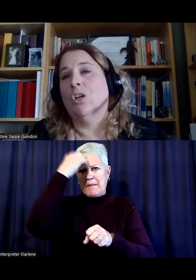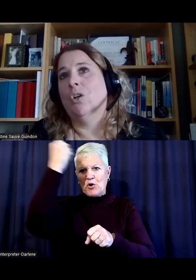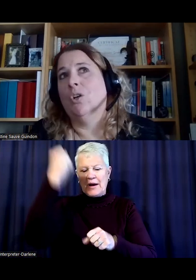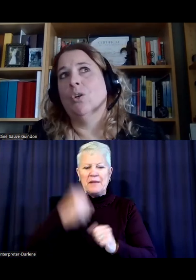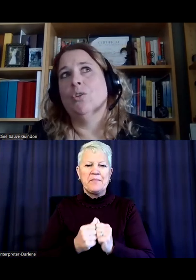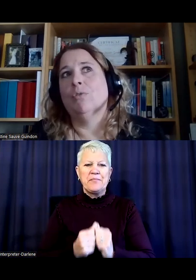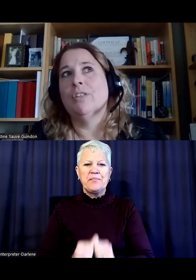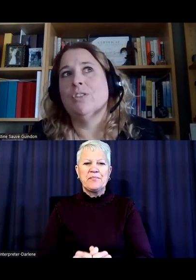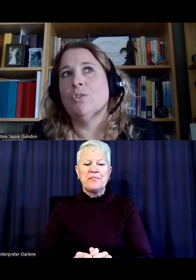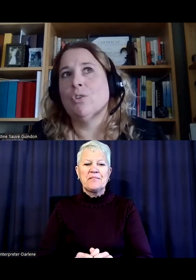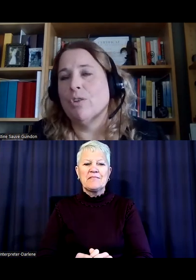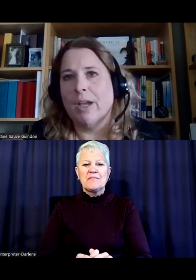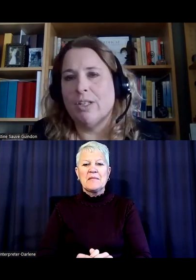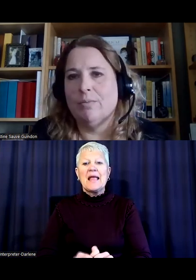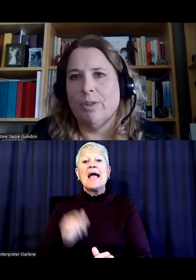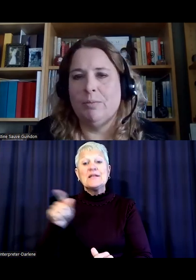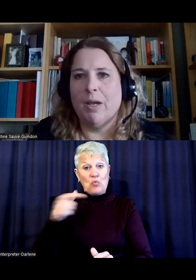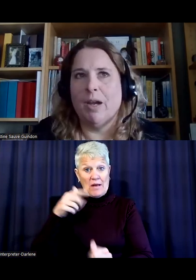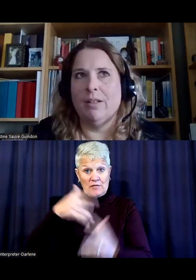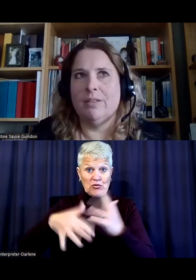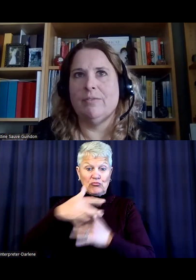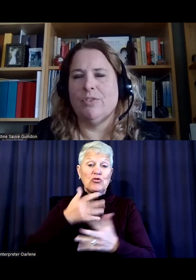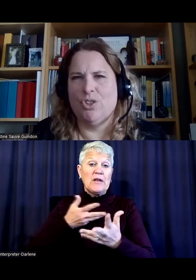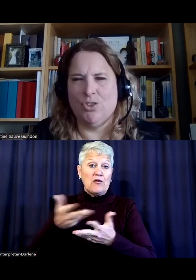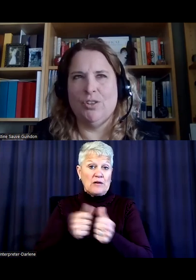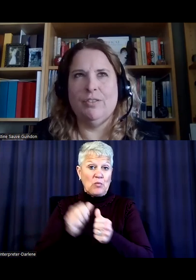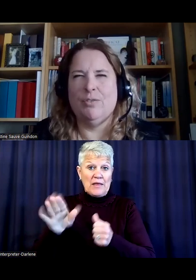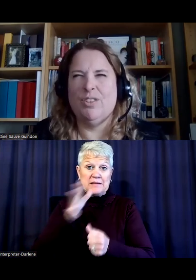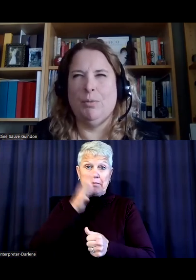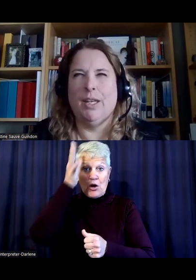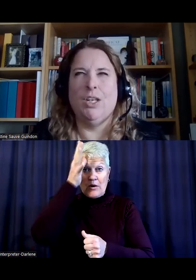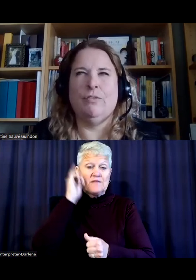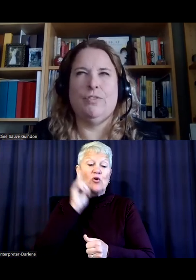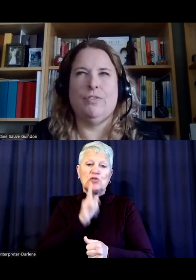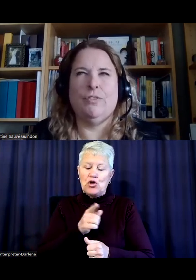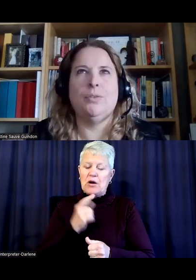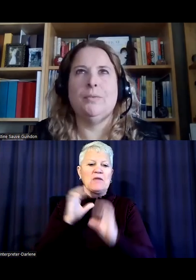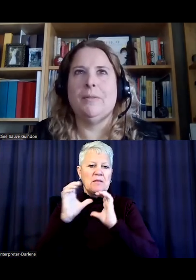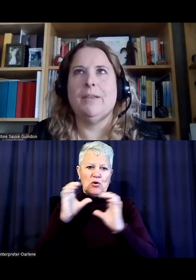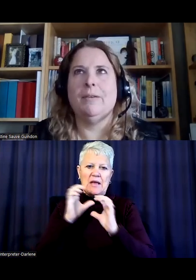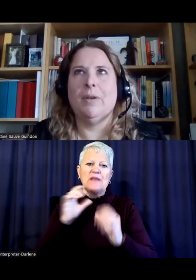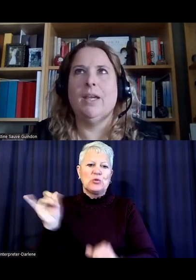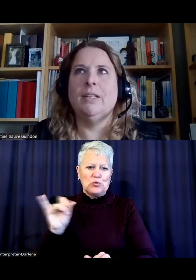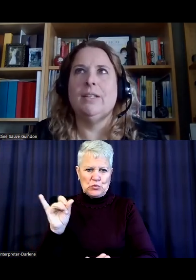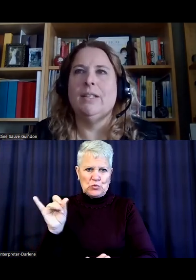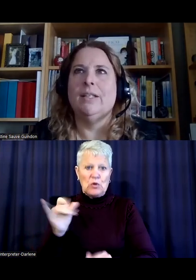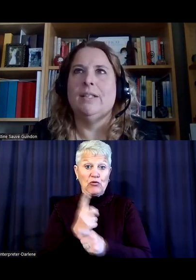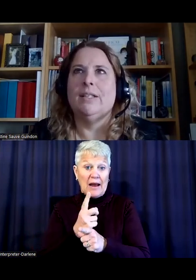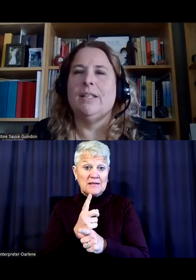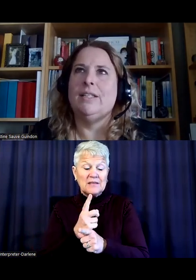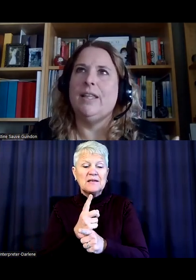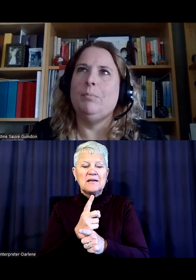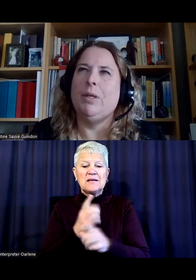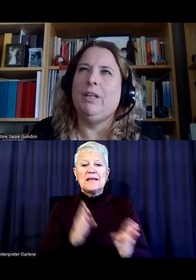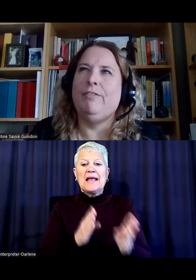So there is social interactions with his parents for sure. There is communication for sure too, right?